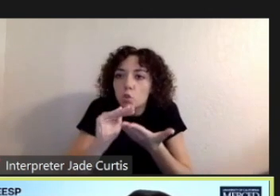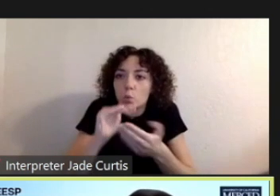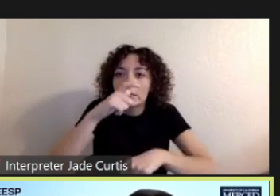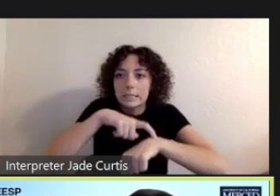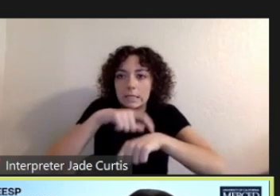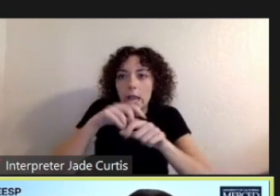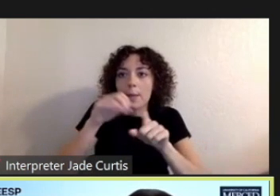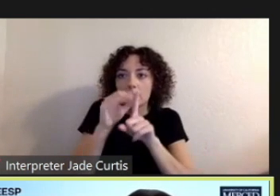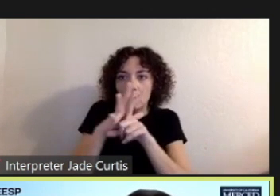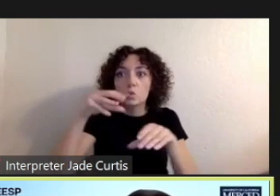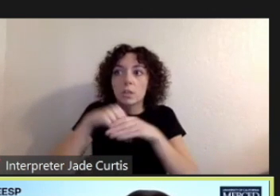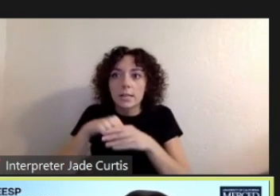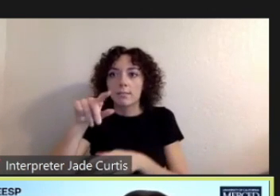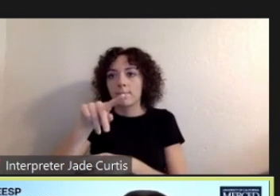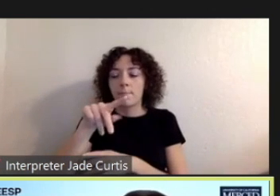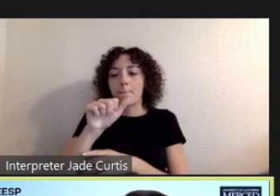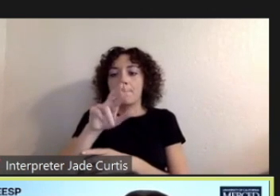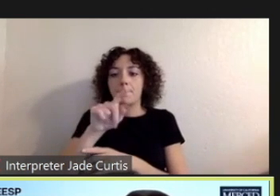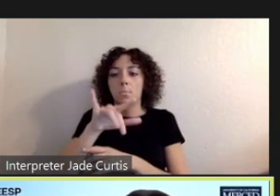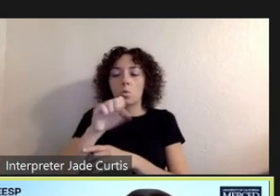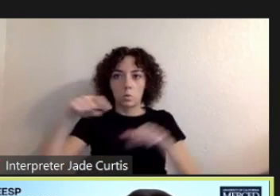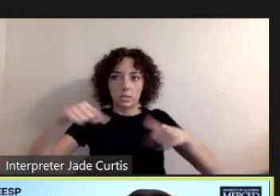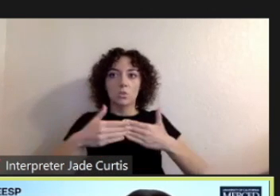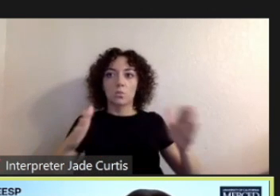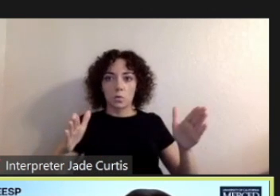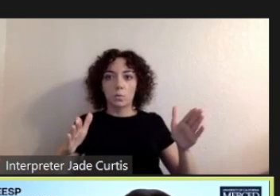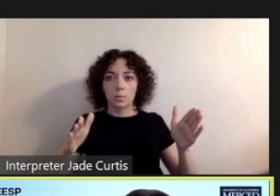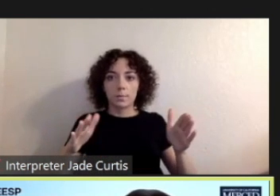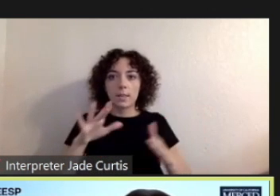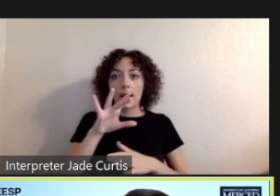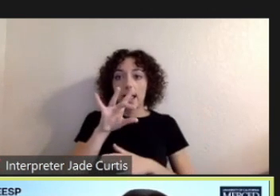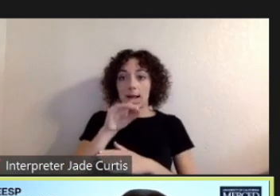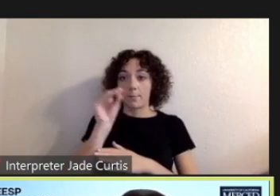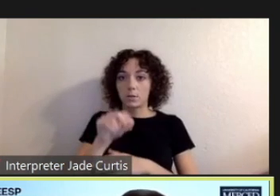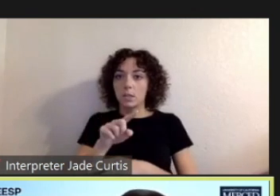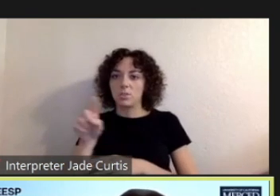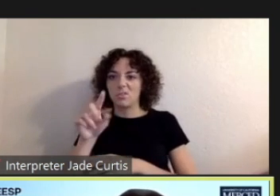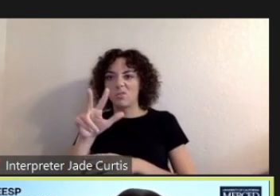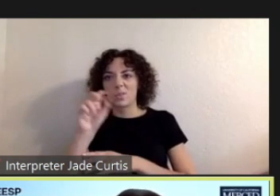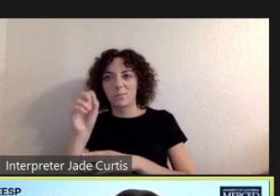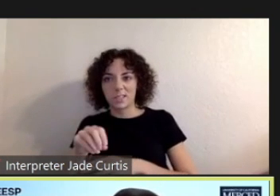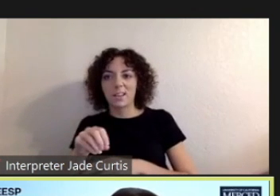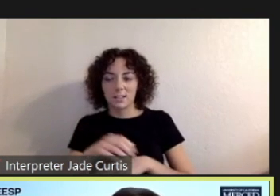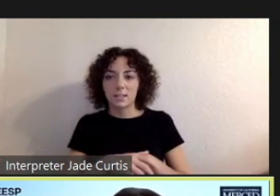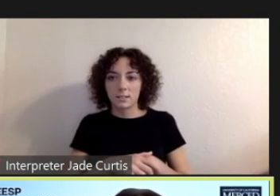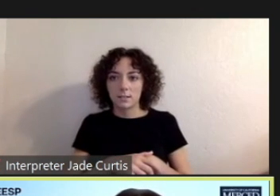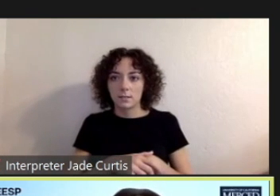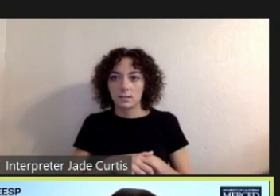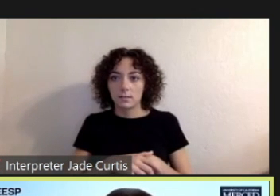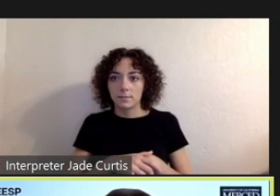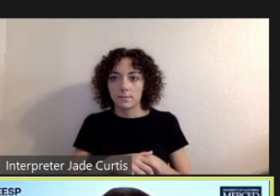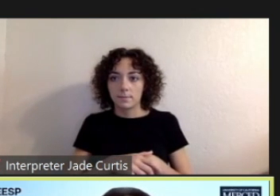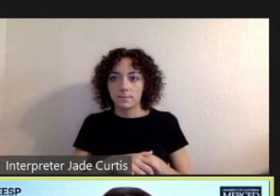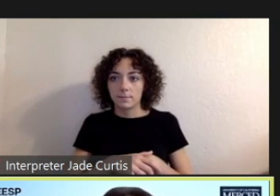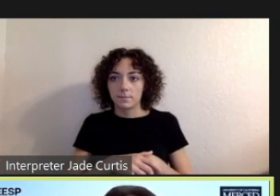inside the room, from around 8% to 3%. The green line is when the sneeze occurs from the adult, and the purple line